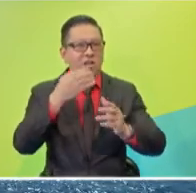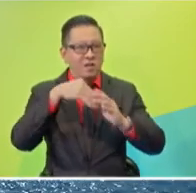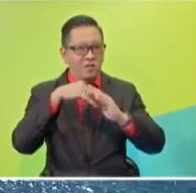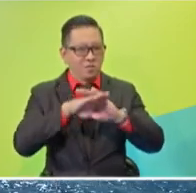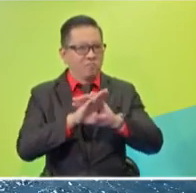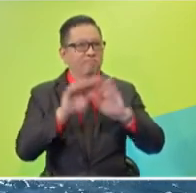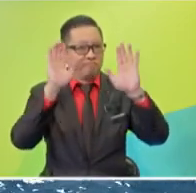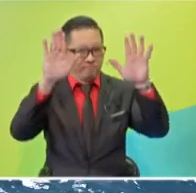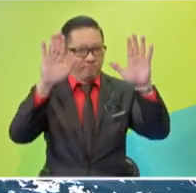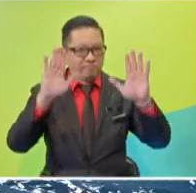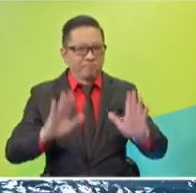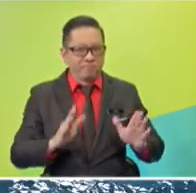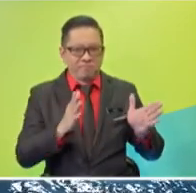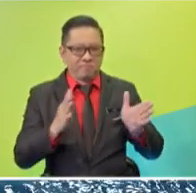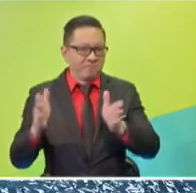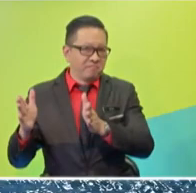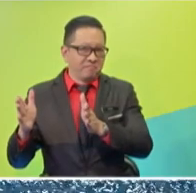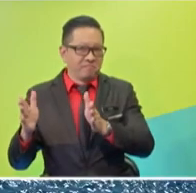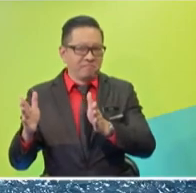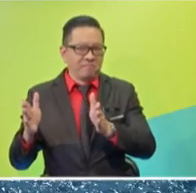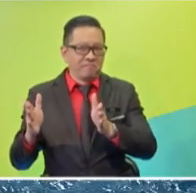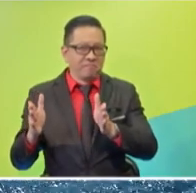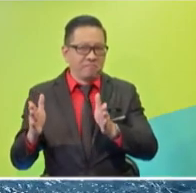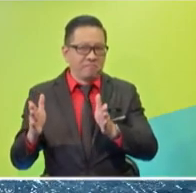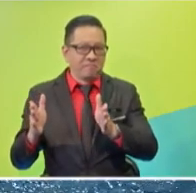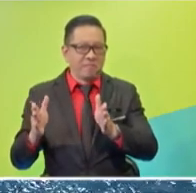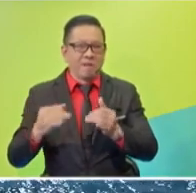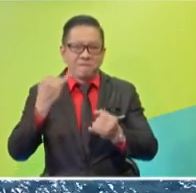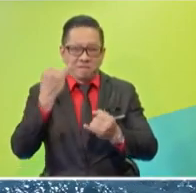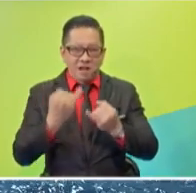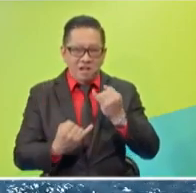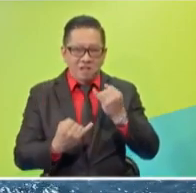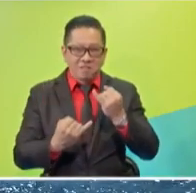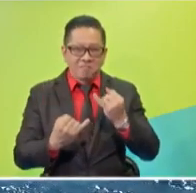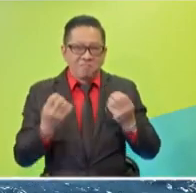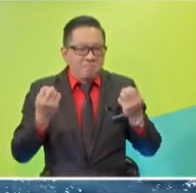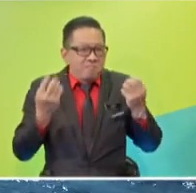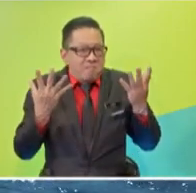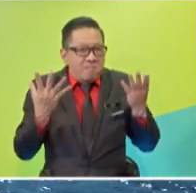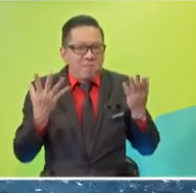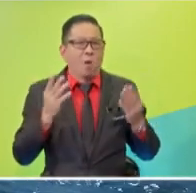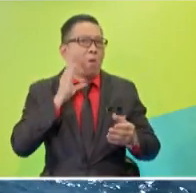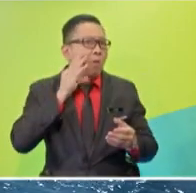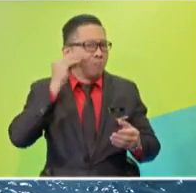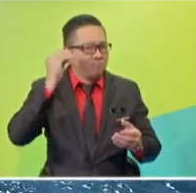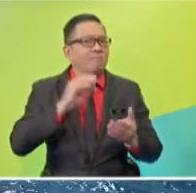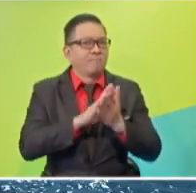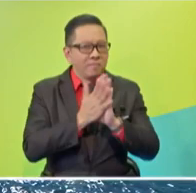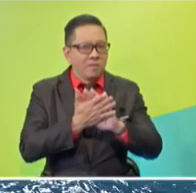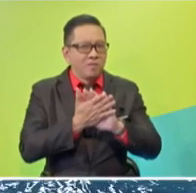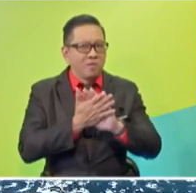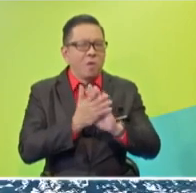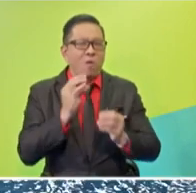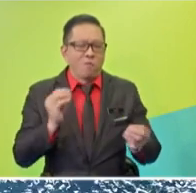images and plans, which eventually may become homes, office